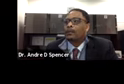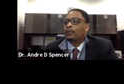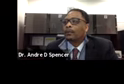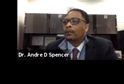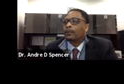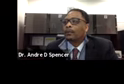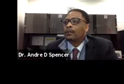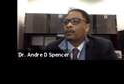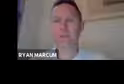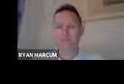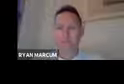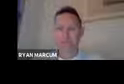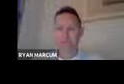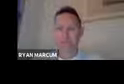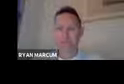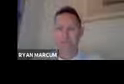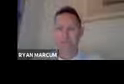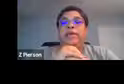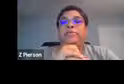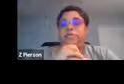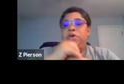Okay. Ms. Pearson has her hand up.